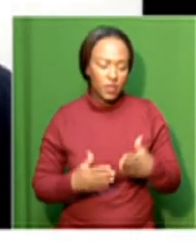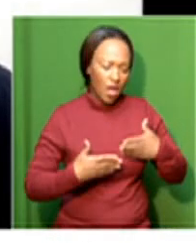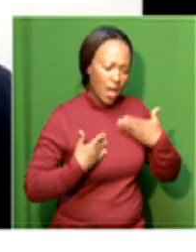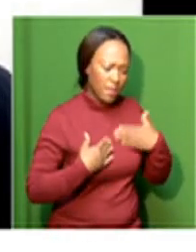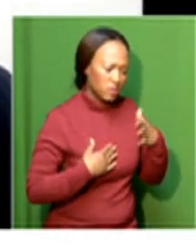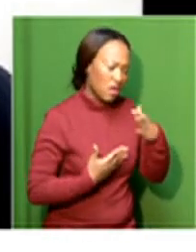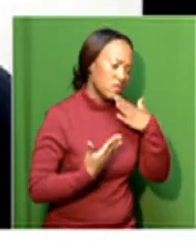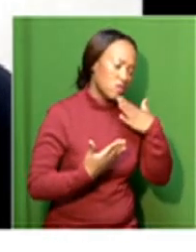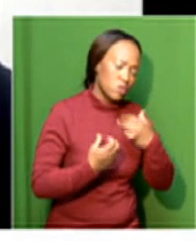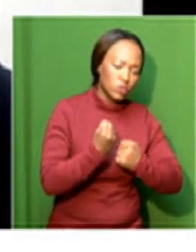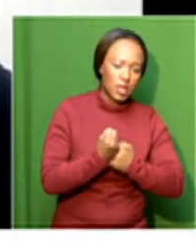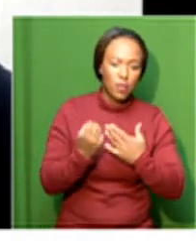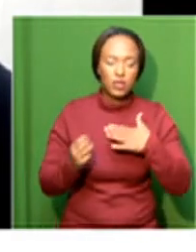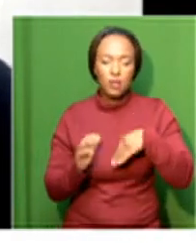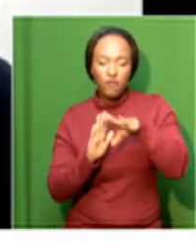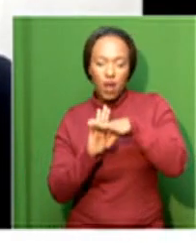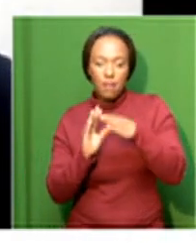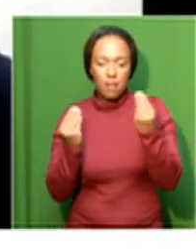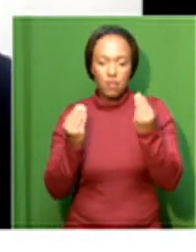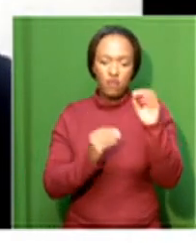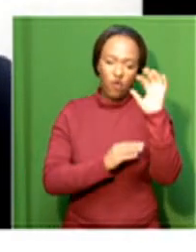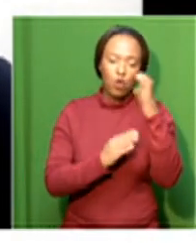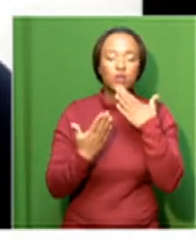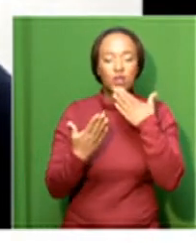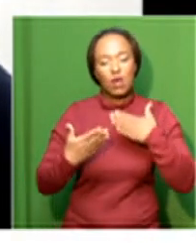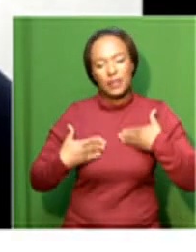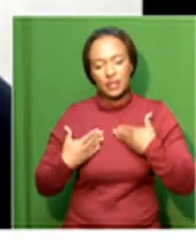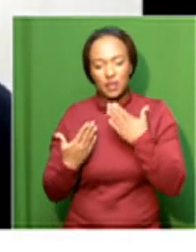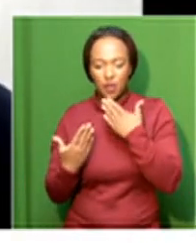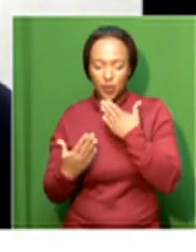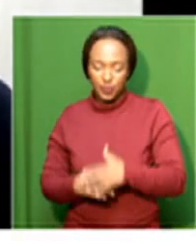Appreciate it. Thank you so much to the fans for the album Going Gold. Appreciate it so much. Thank you.